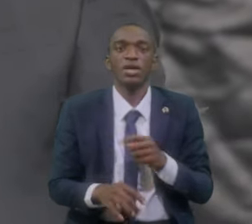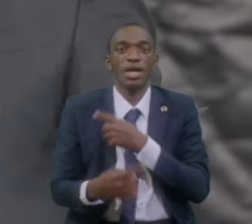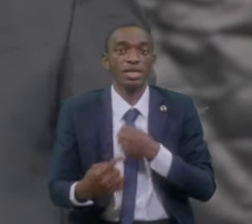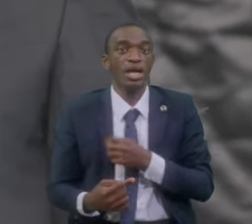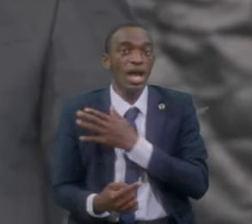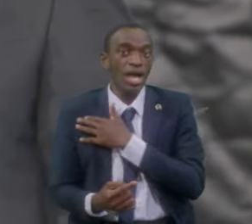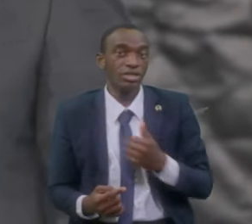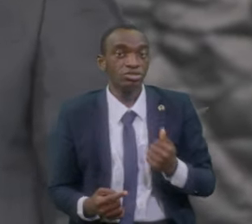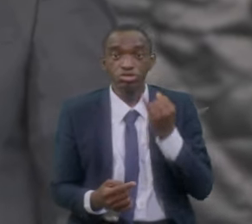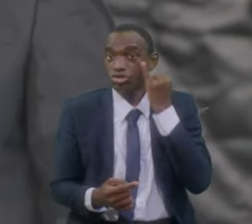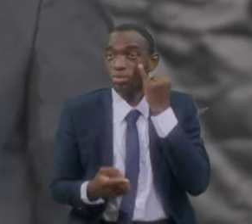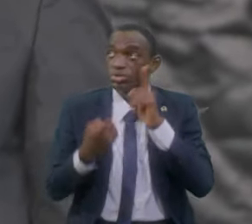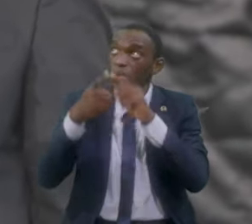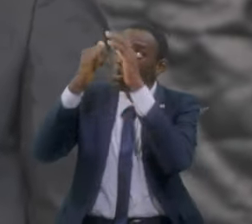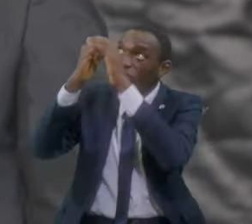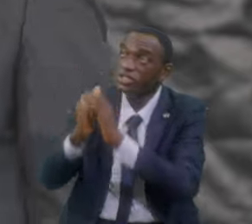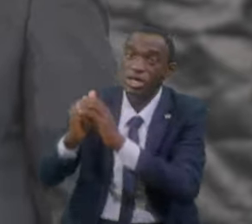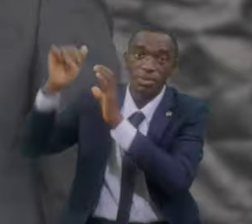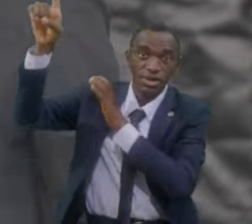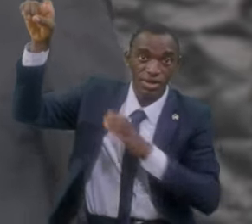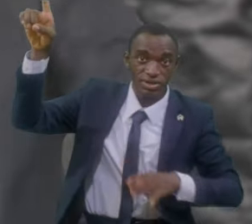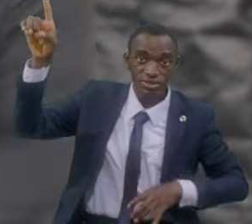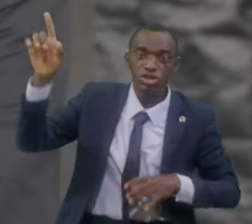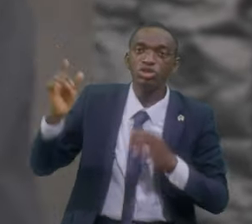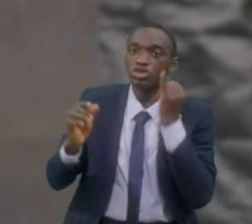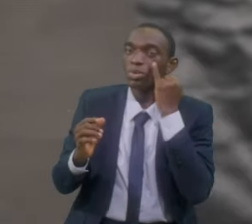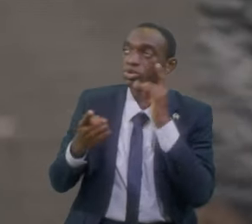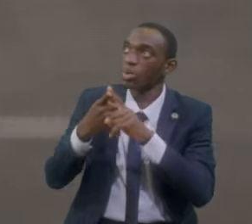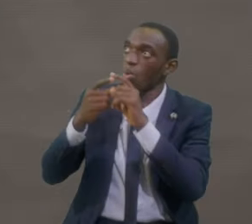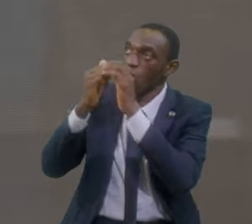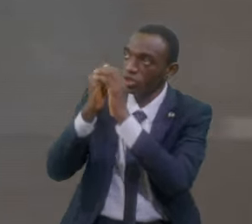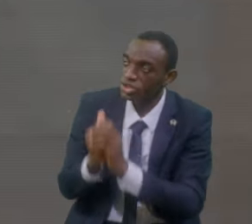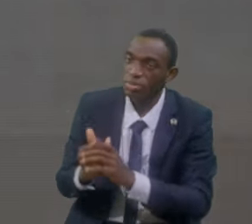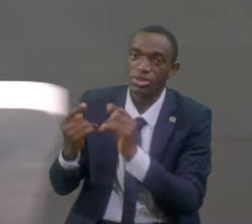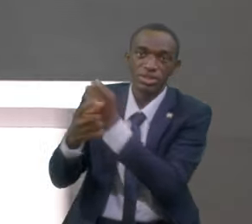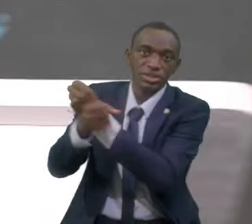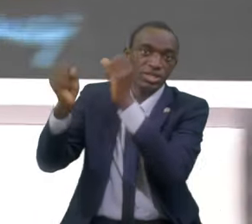Christ, worshiping the Savior, worshiping the Lord,